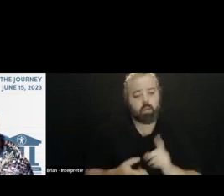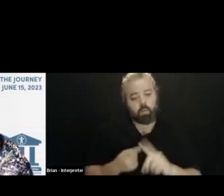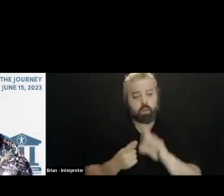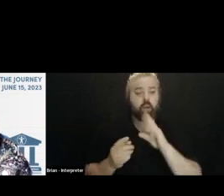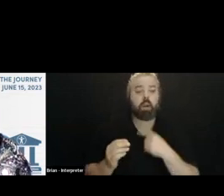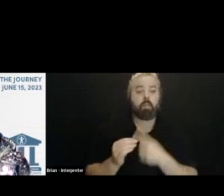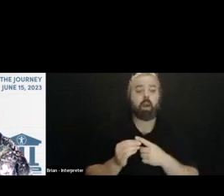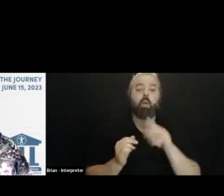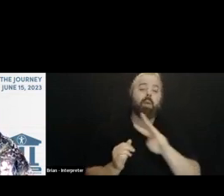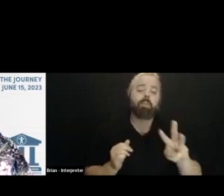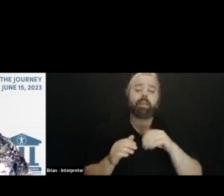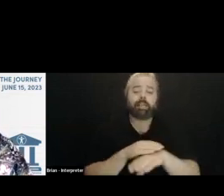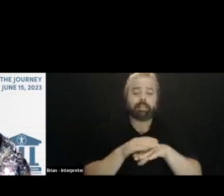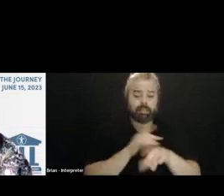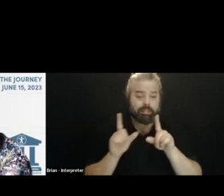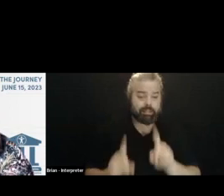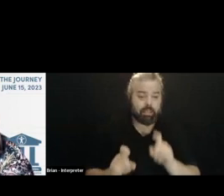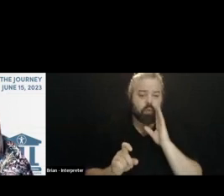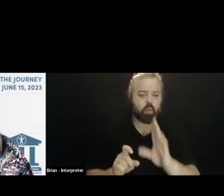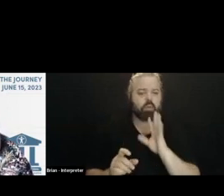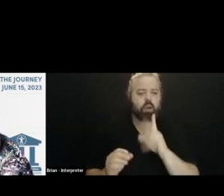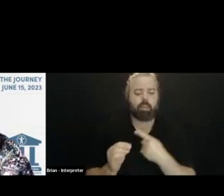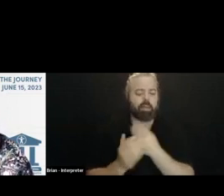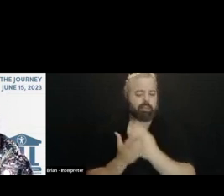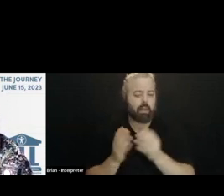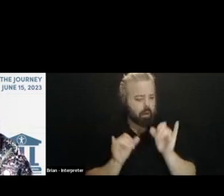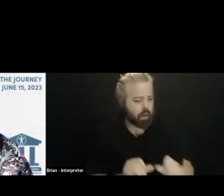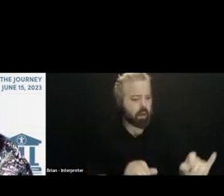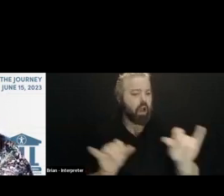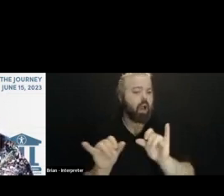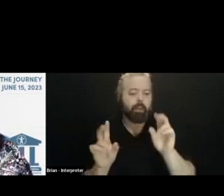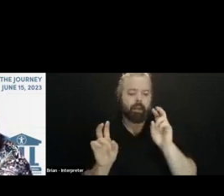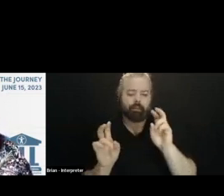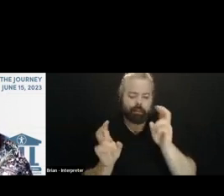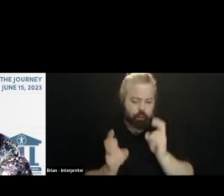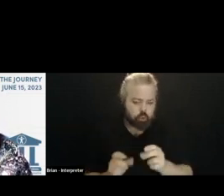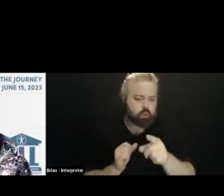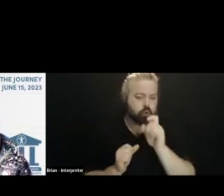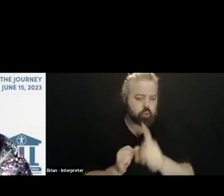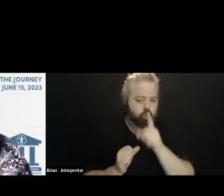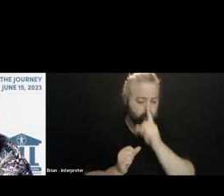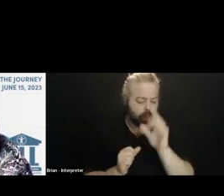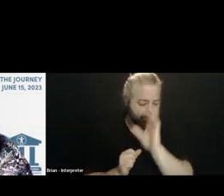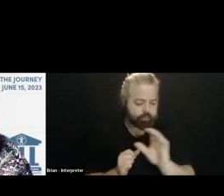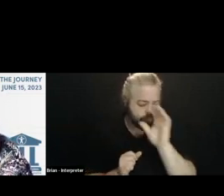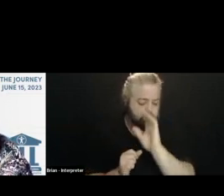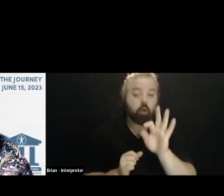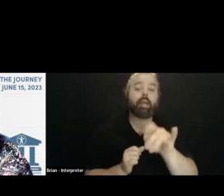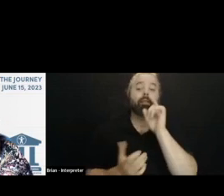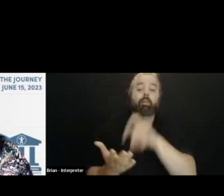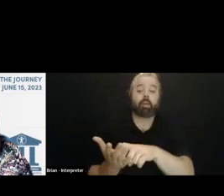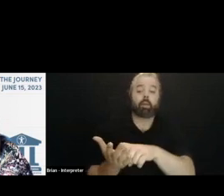accessibility testing, we're going to talk about some of the common issues to look for, what to do if you find those